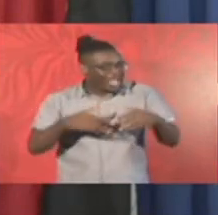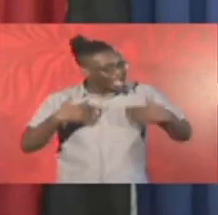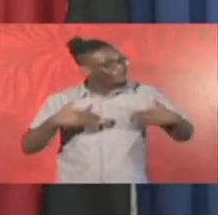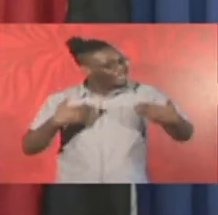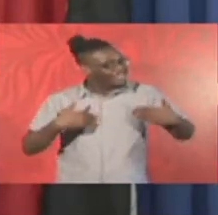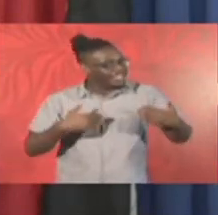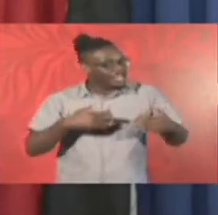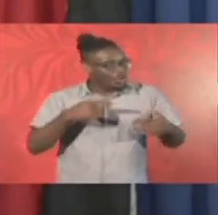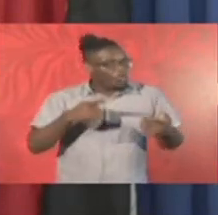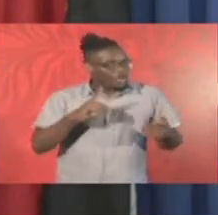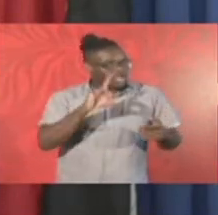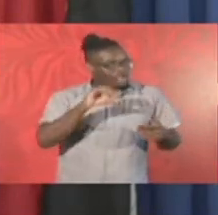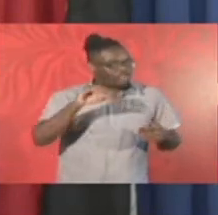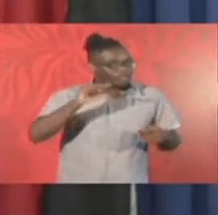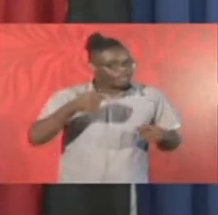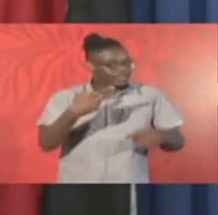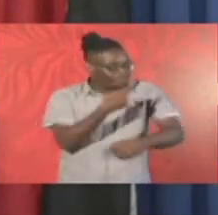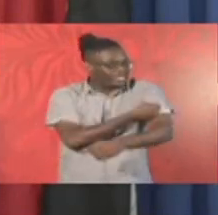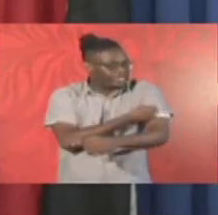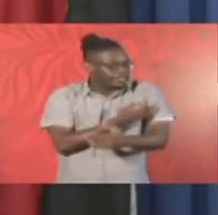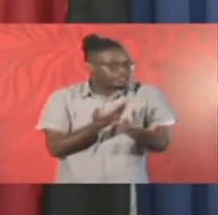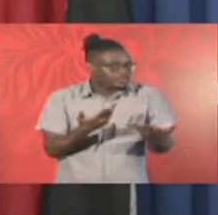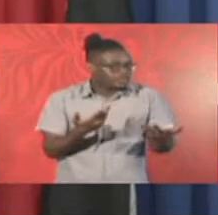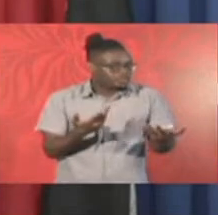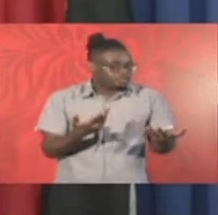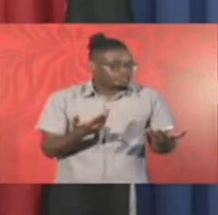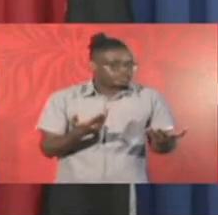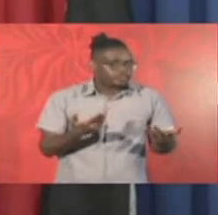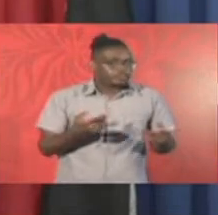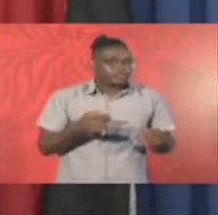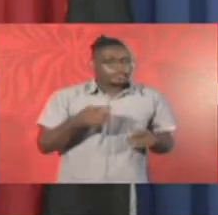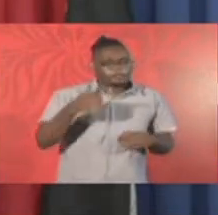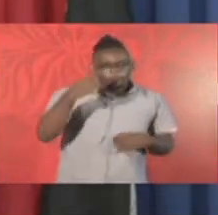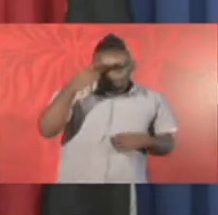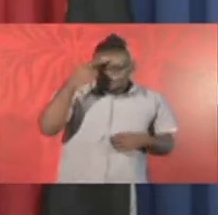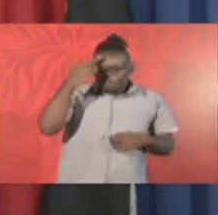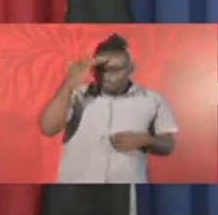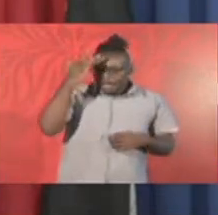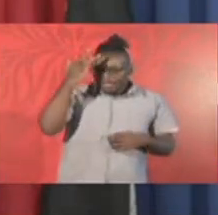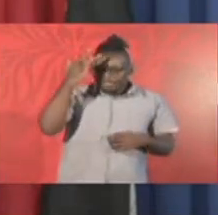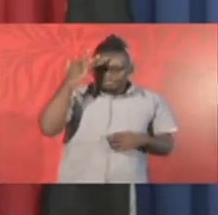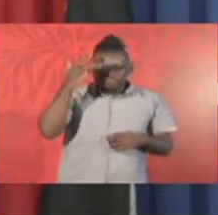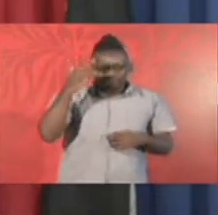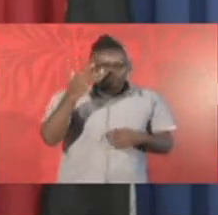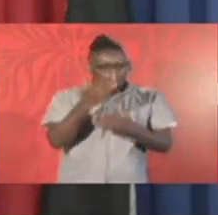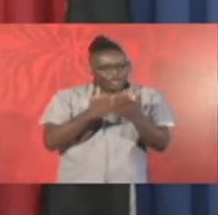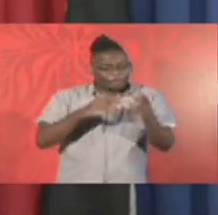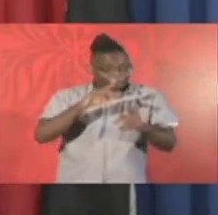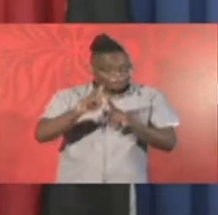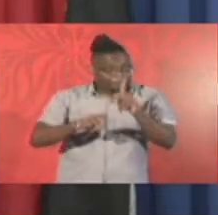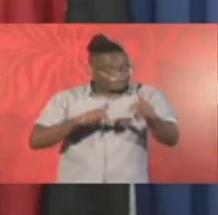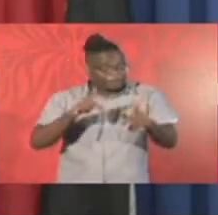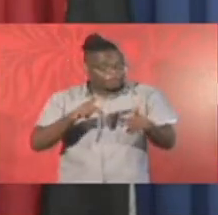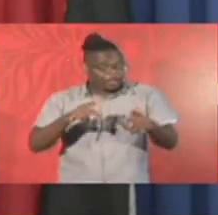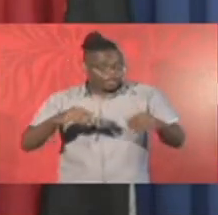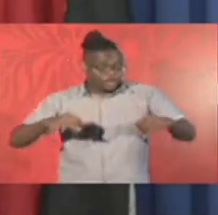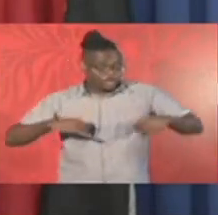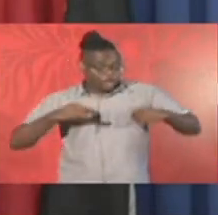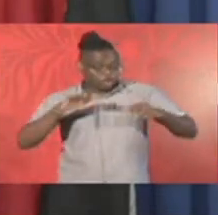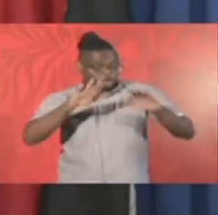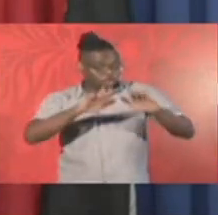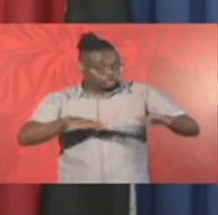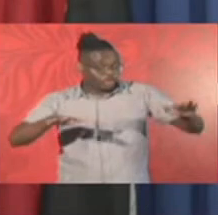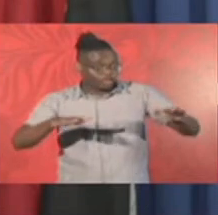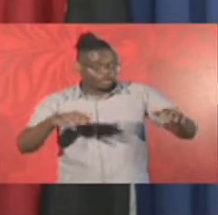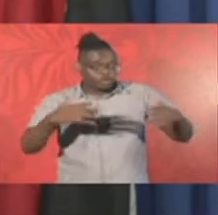Only half. Because in the other half, you will have young children for whom there's no clearance to vaccinate them with any of the vaccines